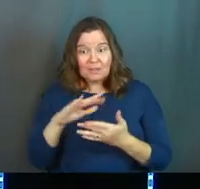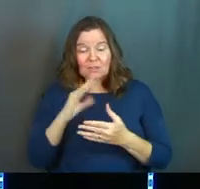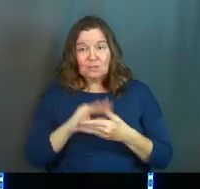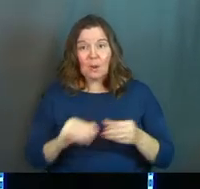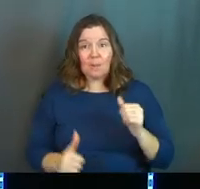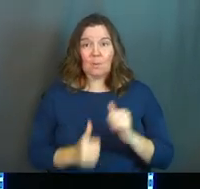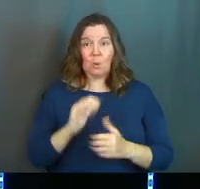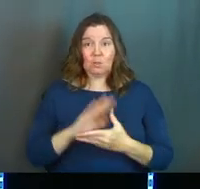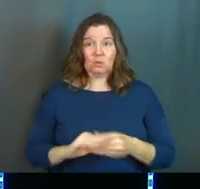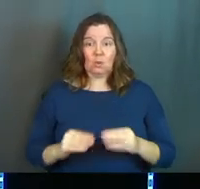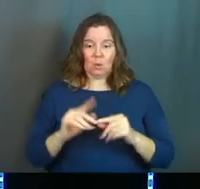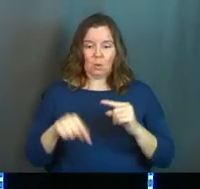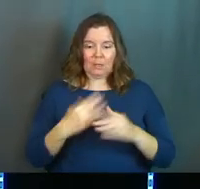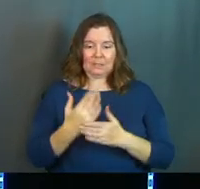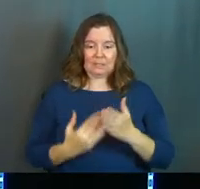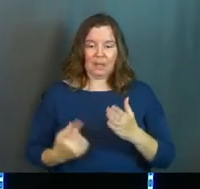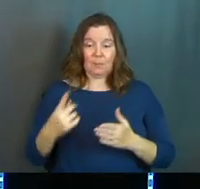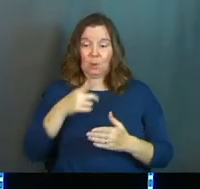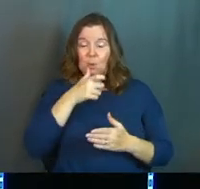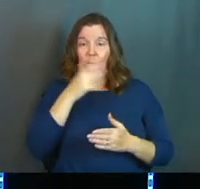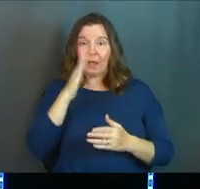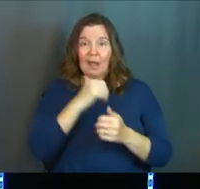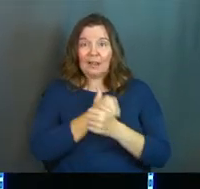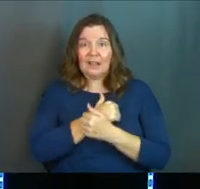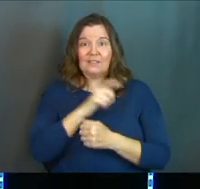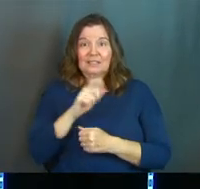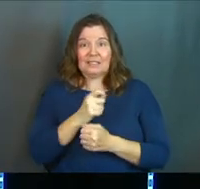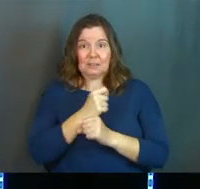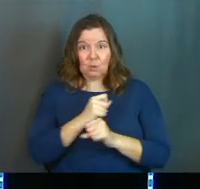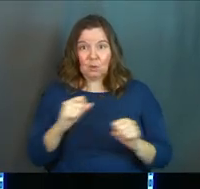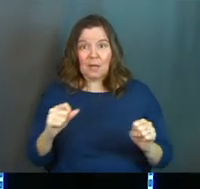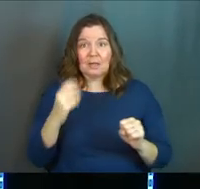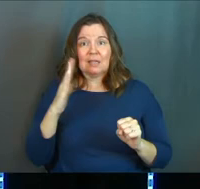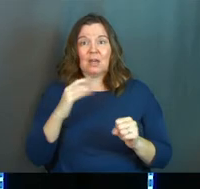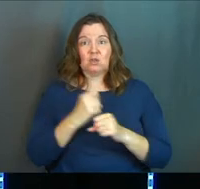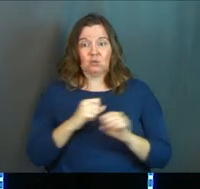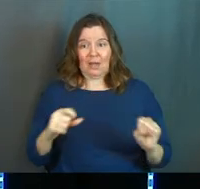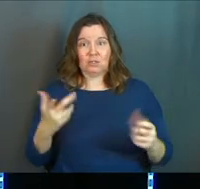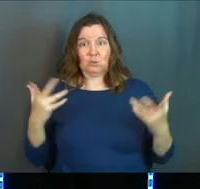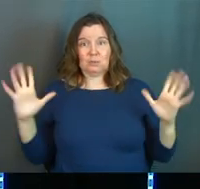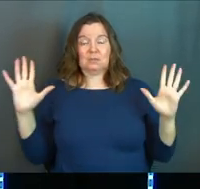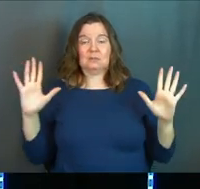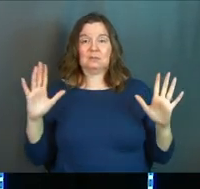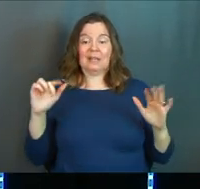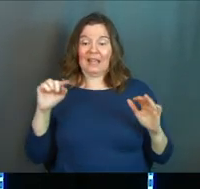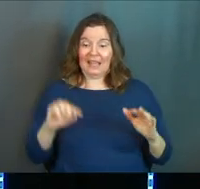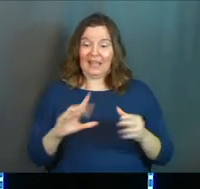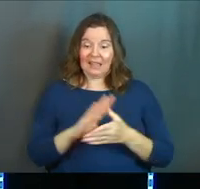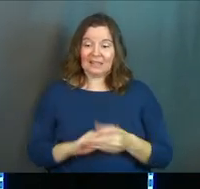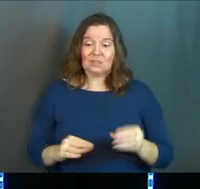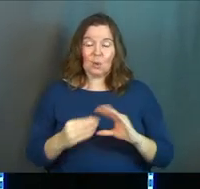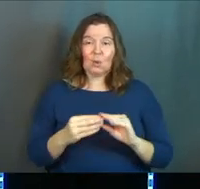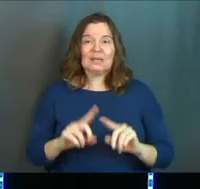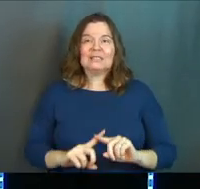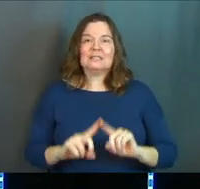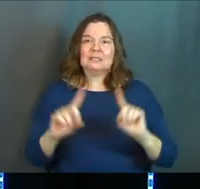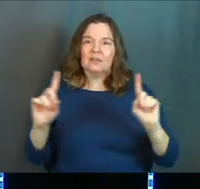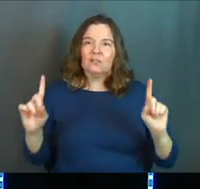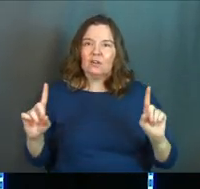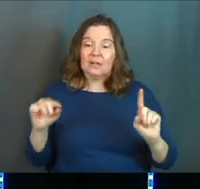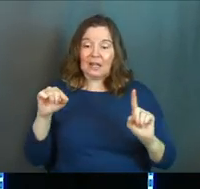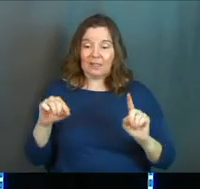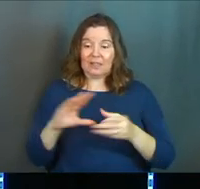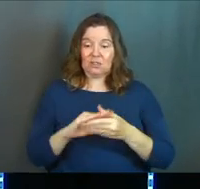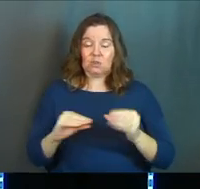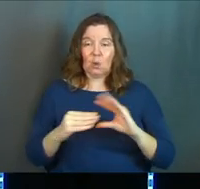Is in most of the stories, when somebody who God loves needs to be rescued, God rescues them. In this story, it's different.